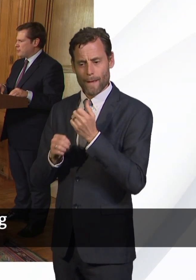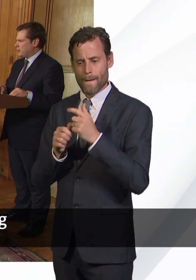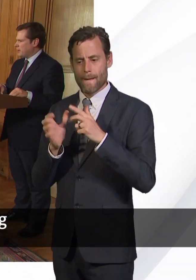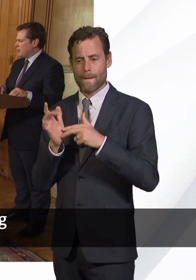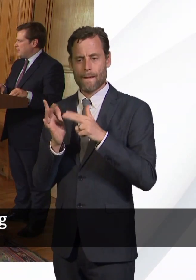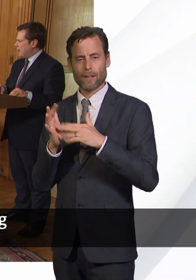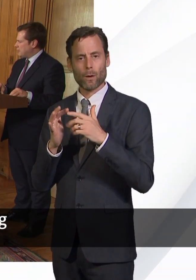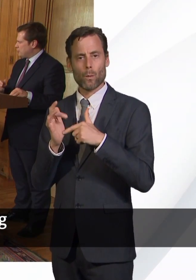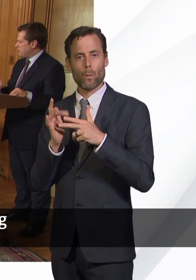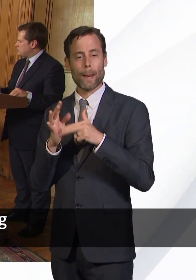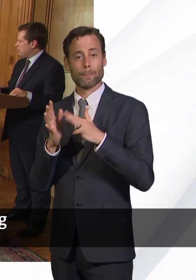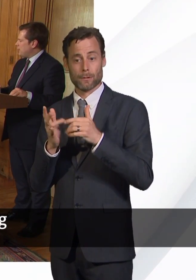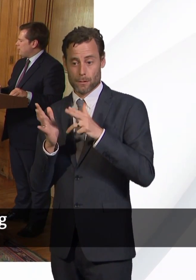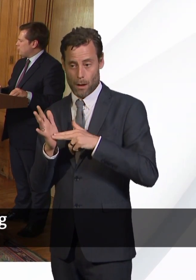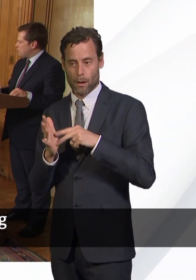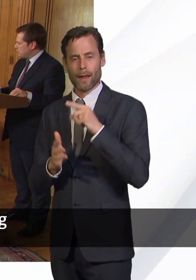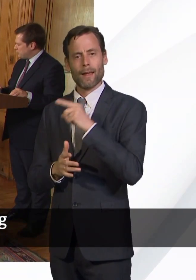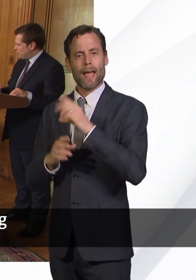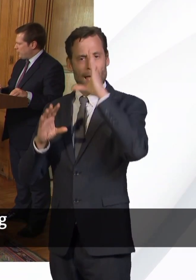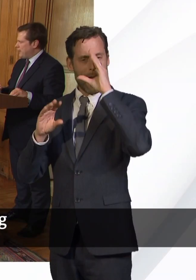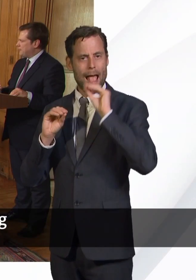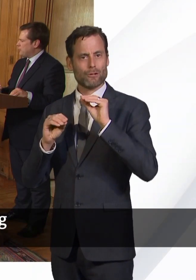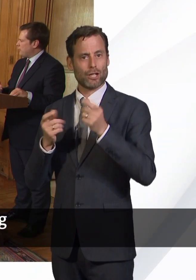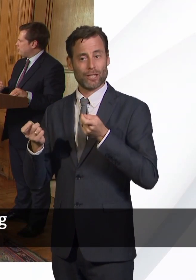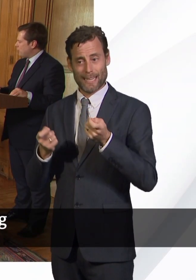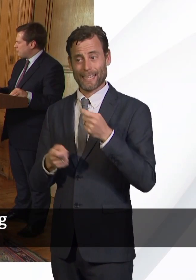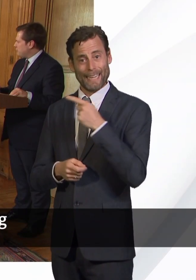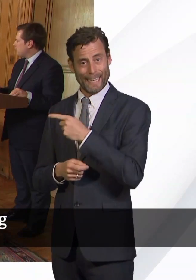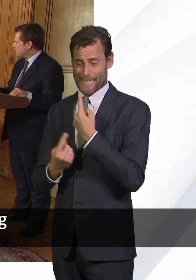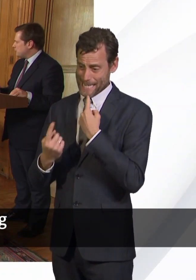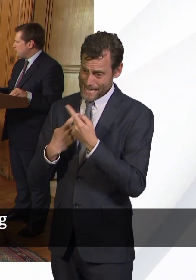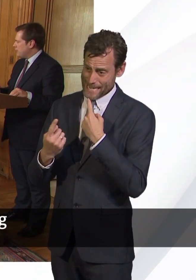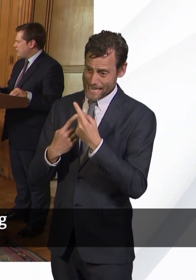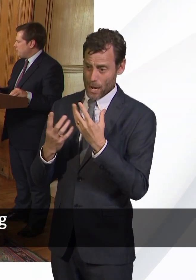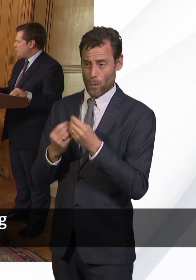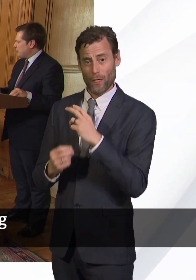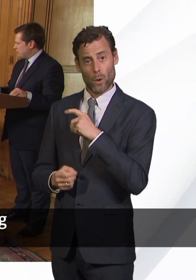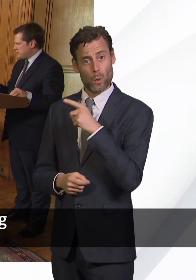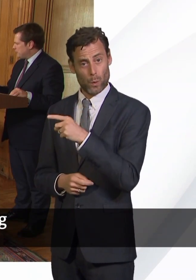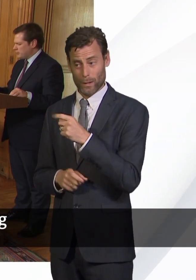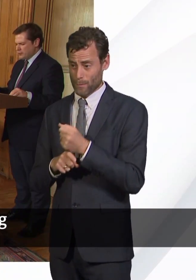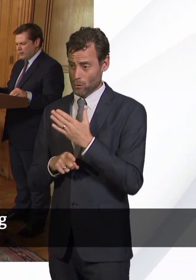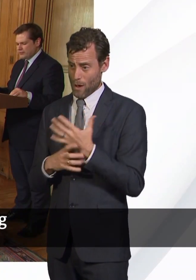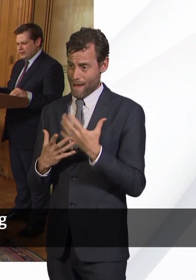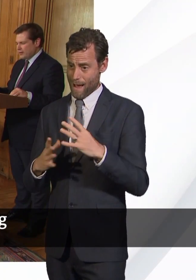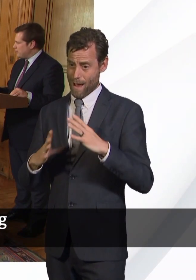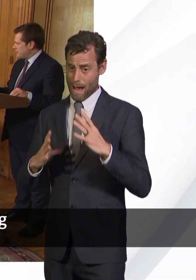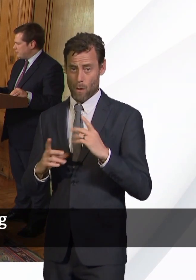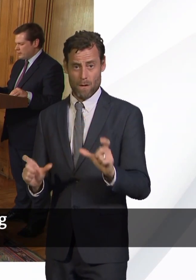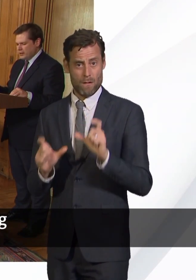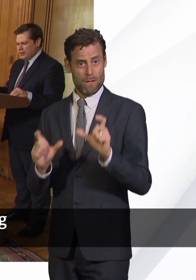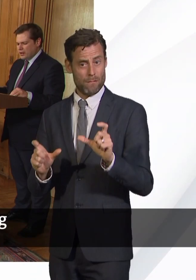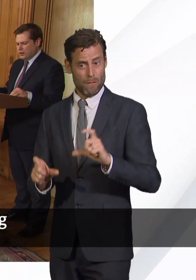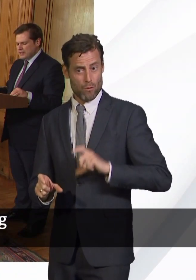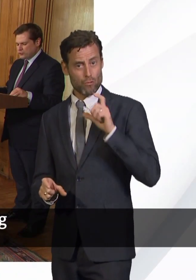will do everything he can to reach an agreement with them so that staff can feel comfortable in the workplace, which is absolutely right. Thank